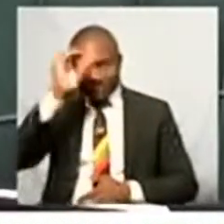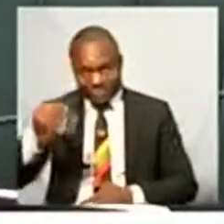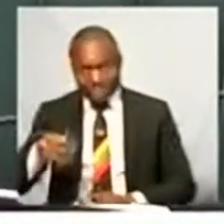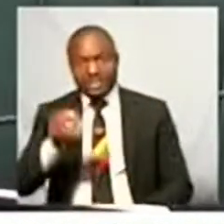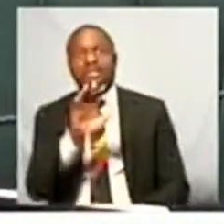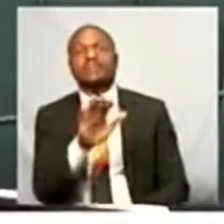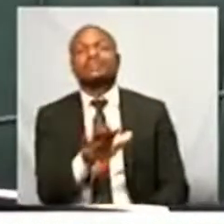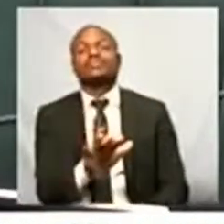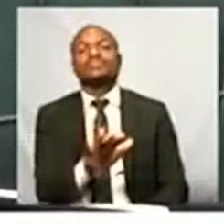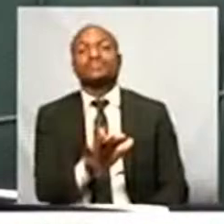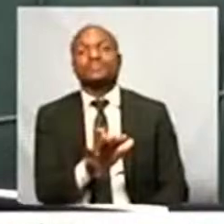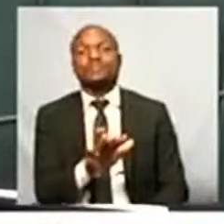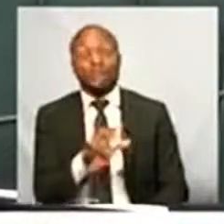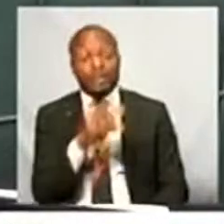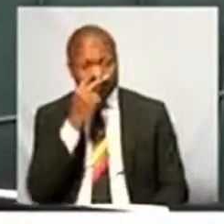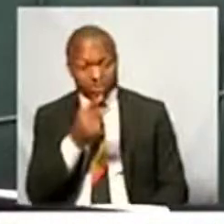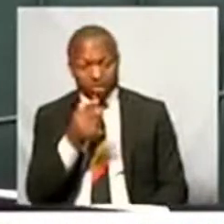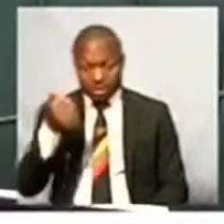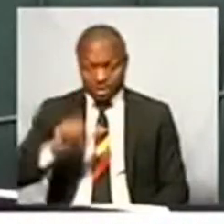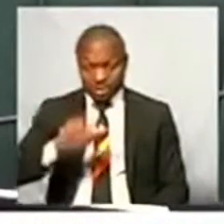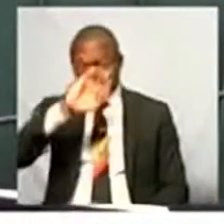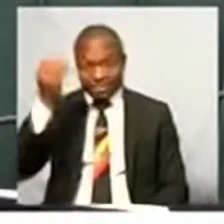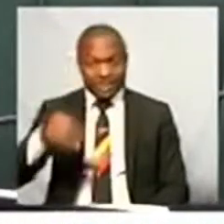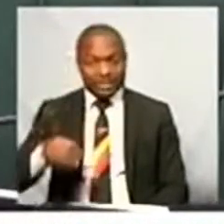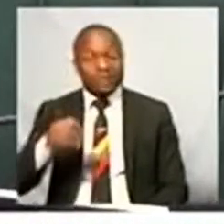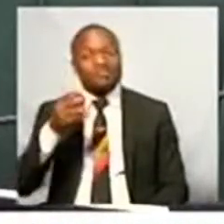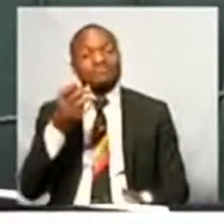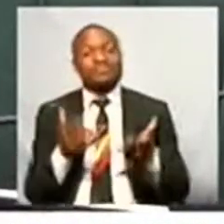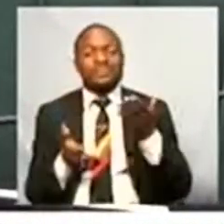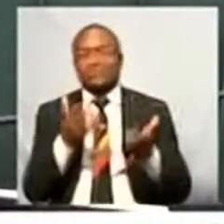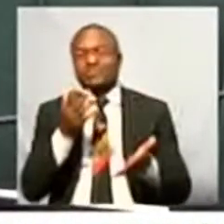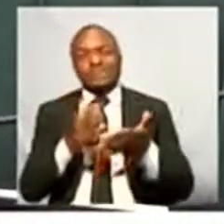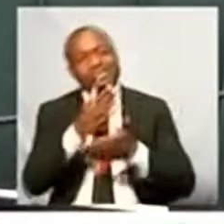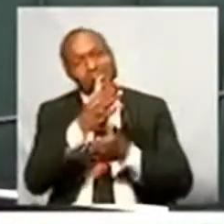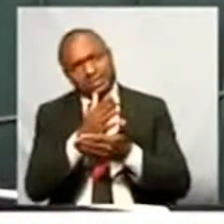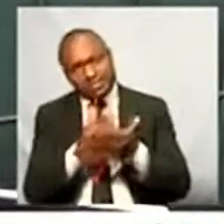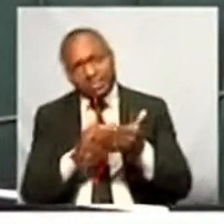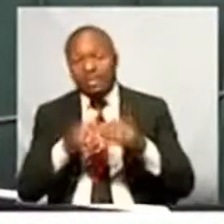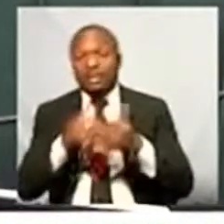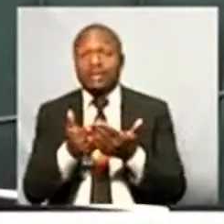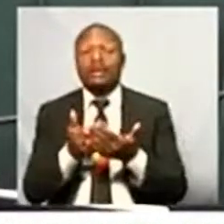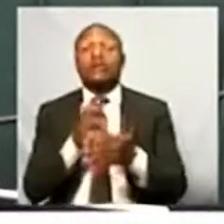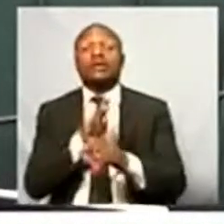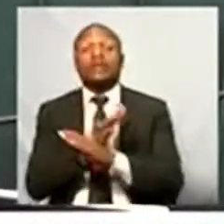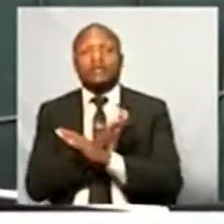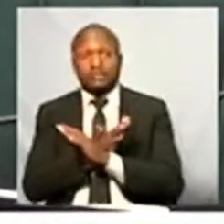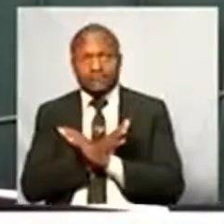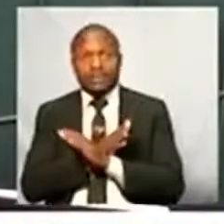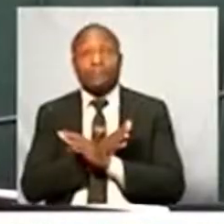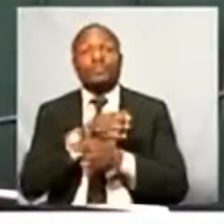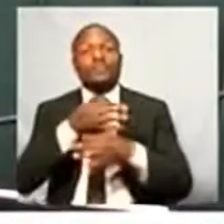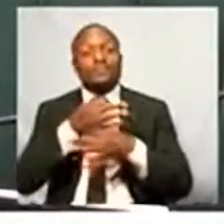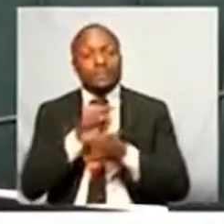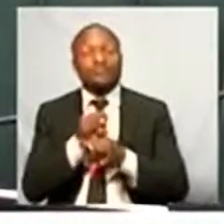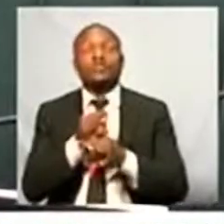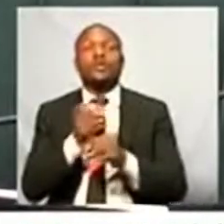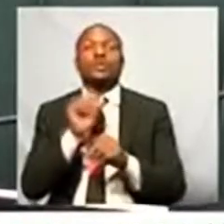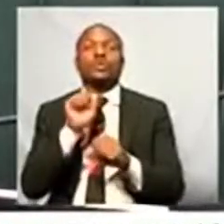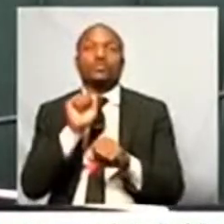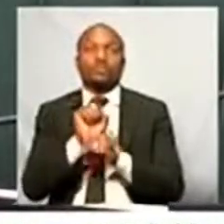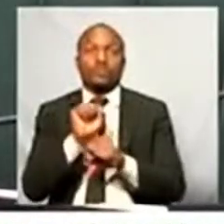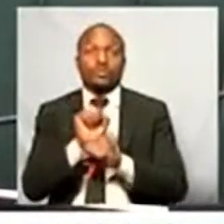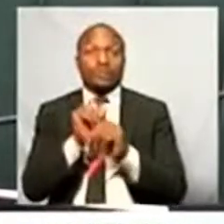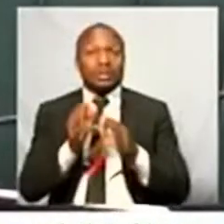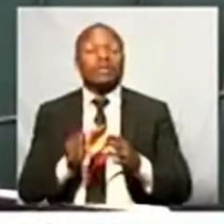as we look at the 10%, Madam Speaker, maybe that's why Zambia Federation of Employers are also complaining,